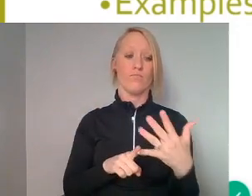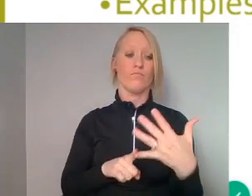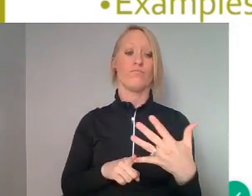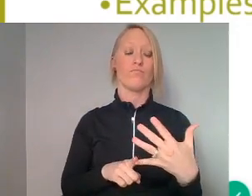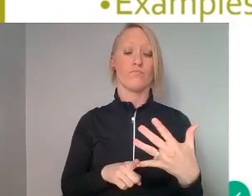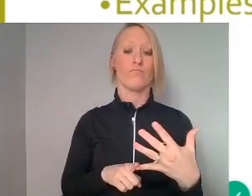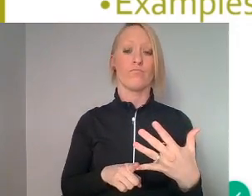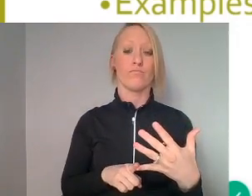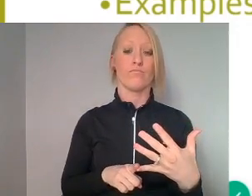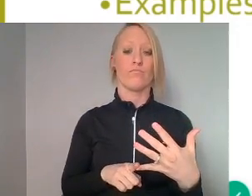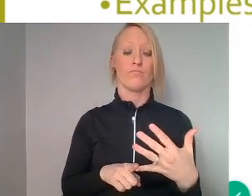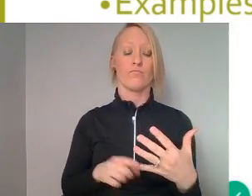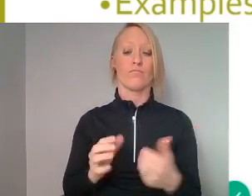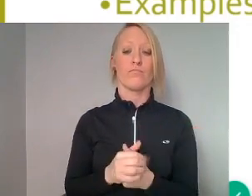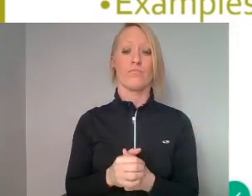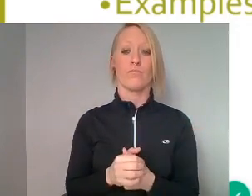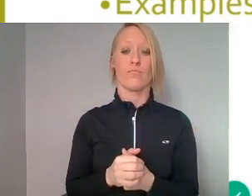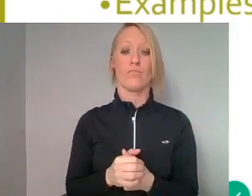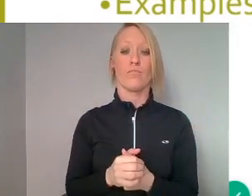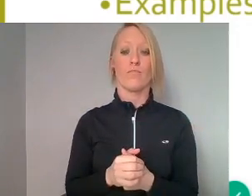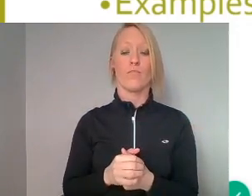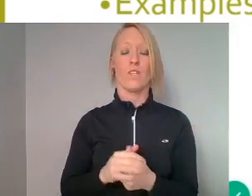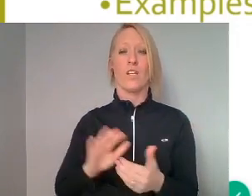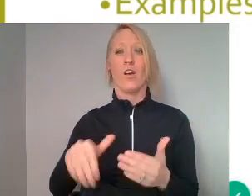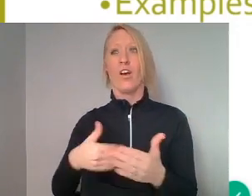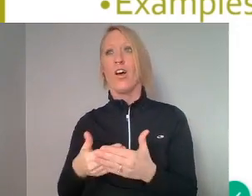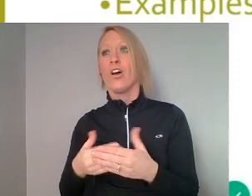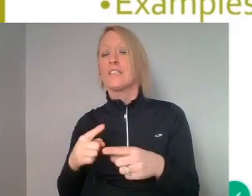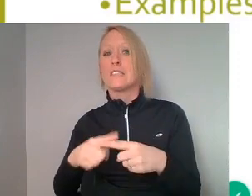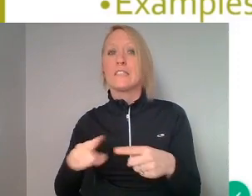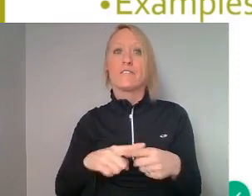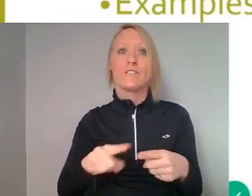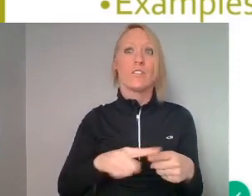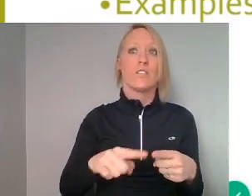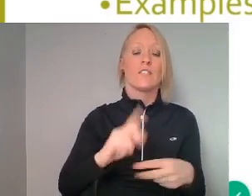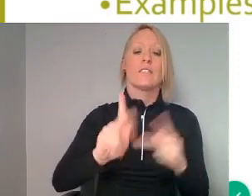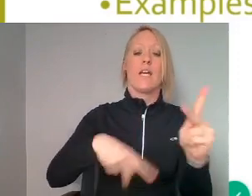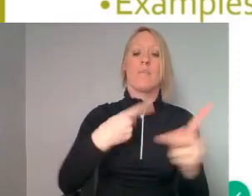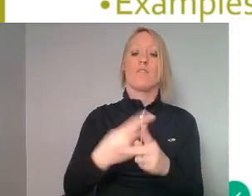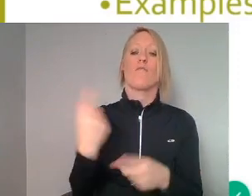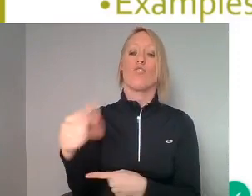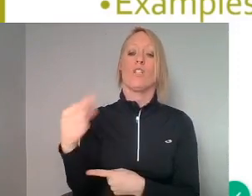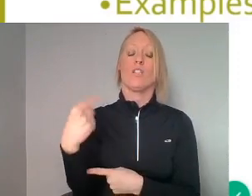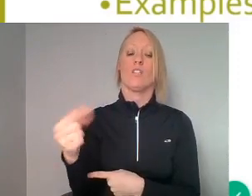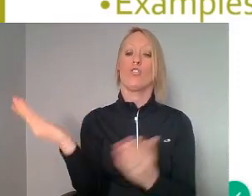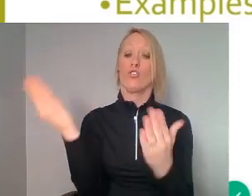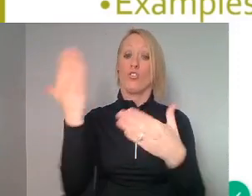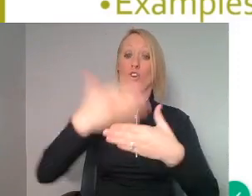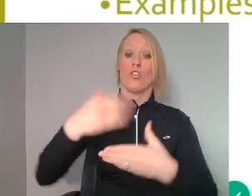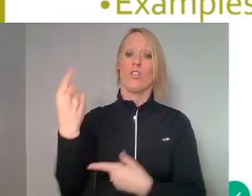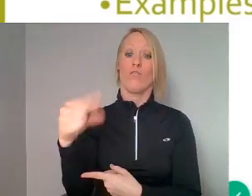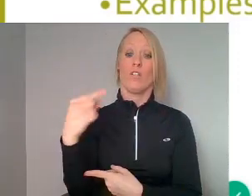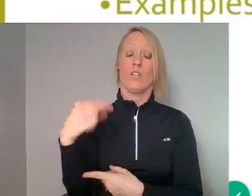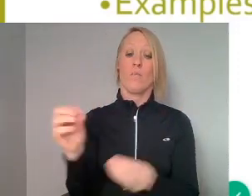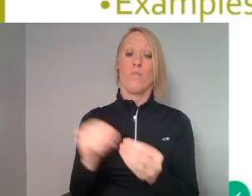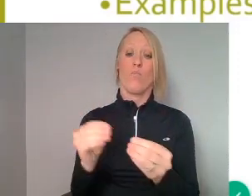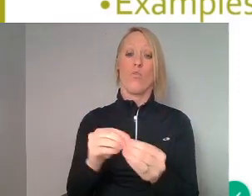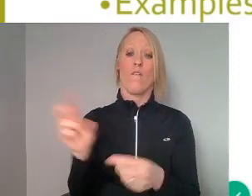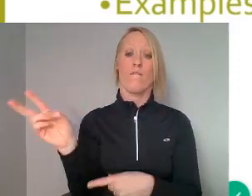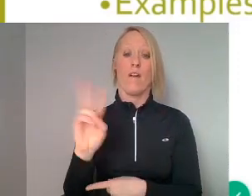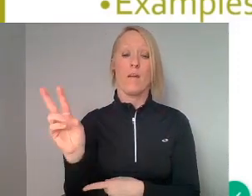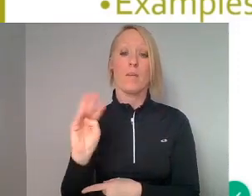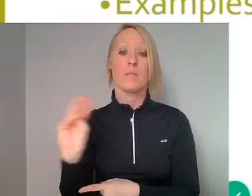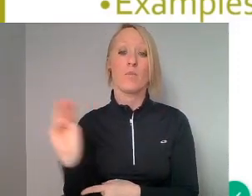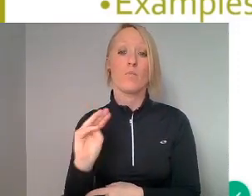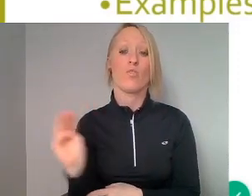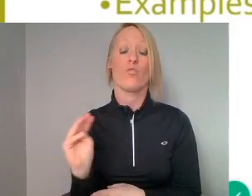which also comes in like different colors and can be pretty dark. The darker green it is, the more vitamins and minerals you're getting from it. So